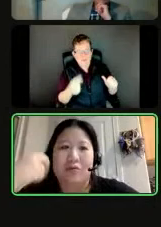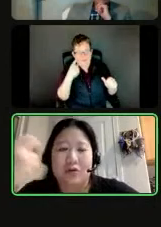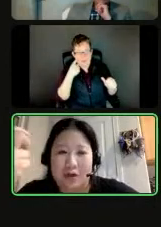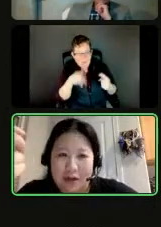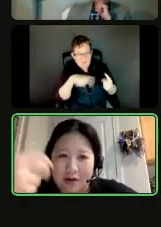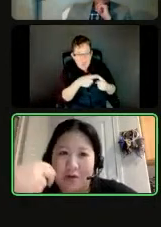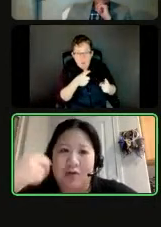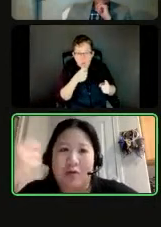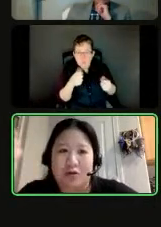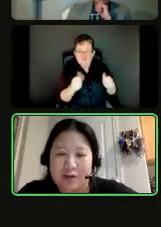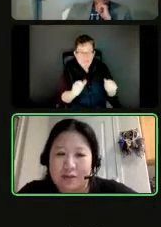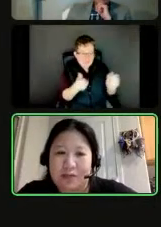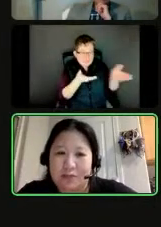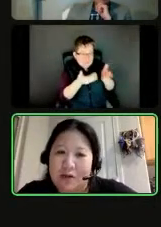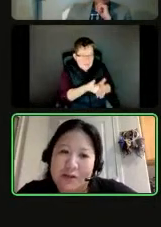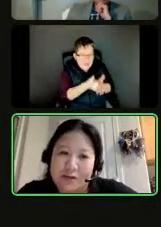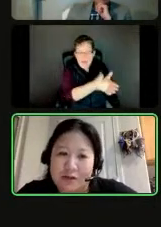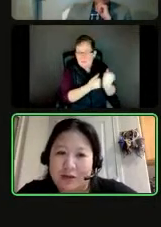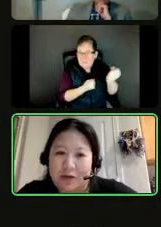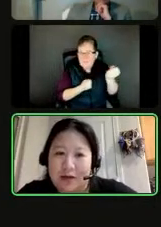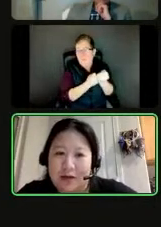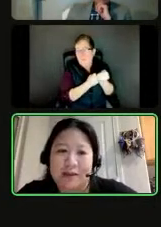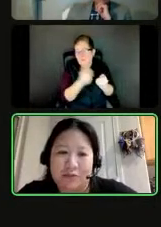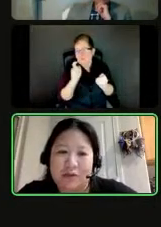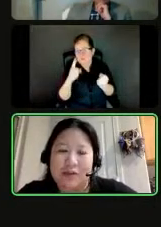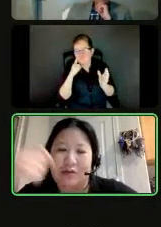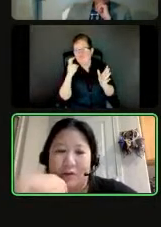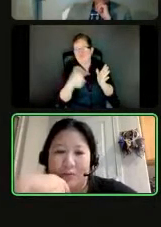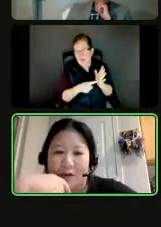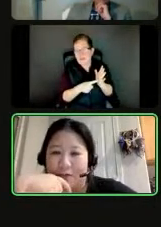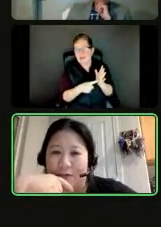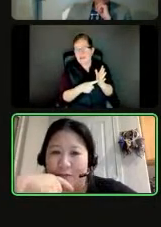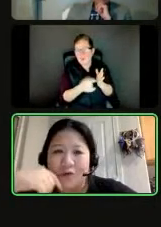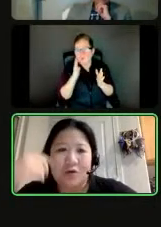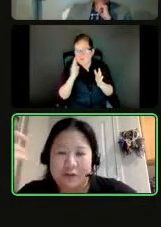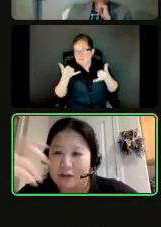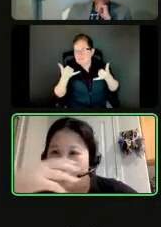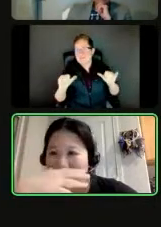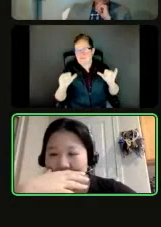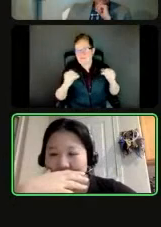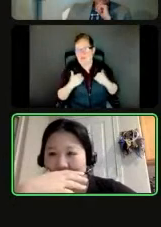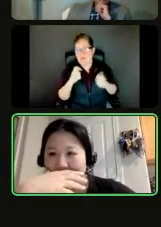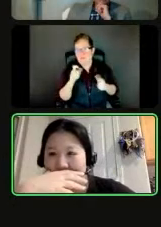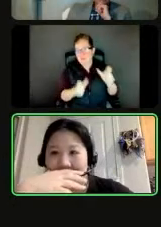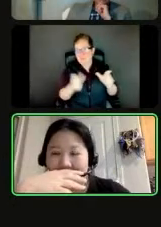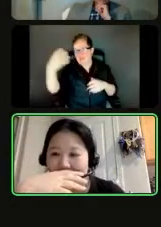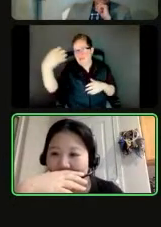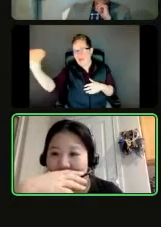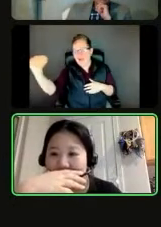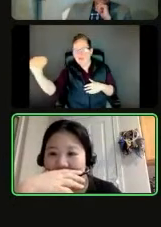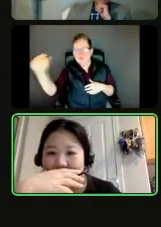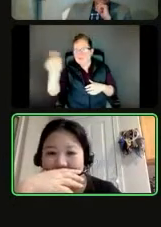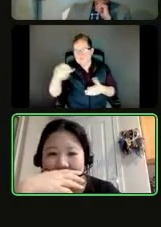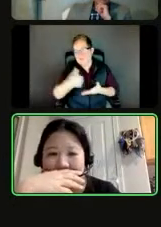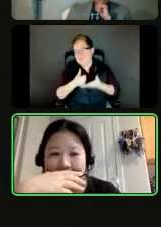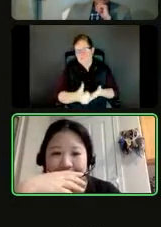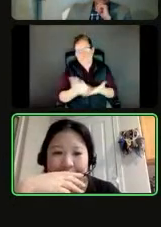we're trying to help and who we're trying to support, we also start to recognize there will still be people who will still be out there needing